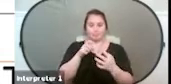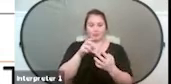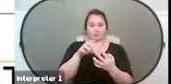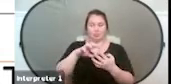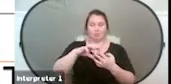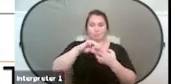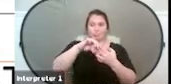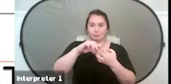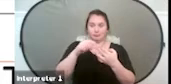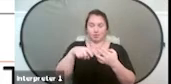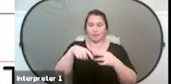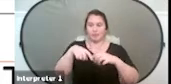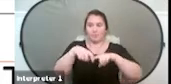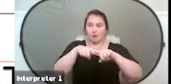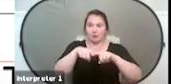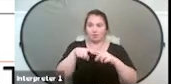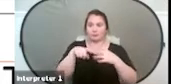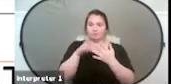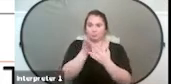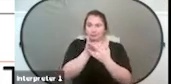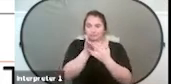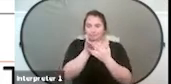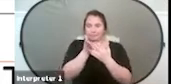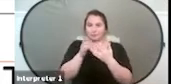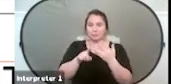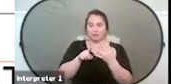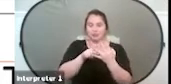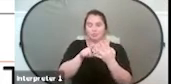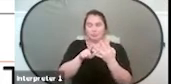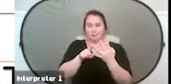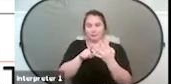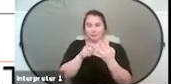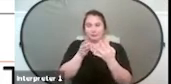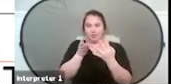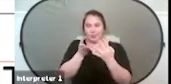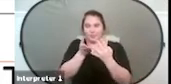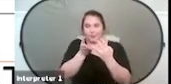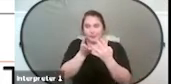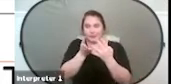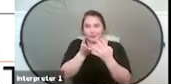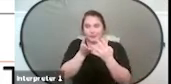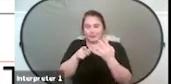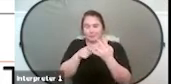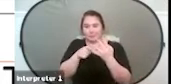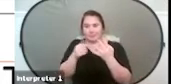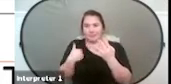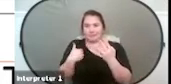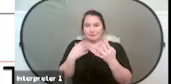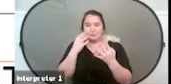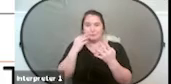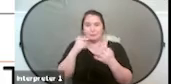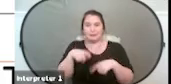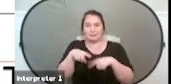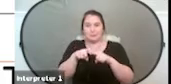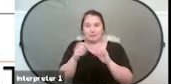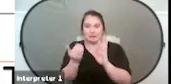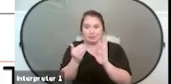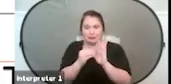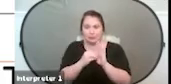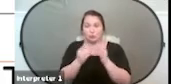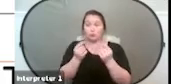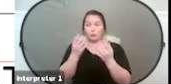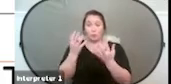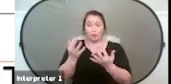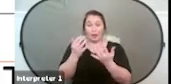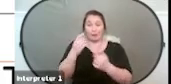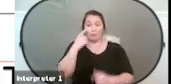until another bond election was passed. And then there was a pause between phase 3 and 4, waiting on a bond to